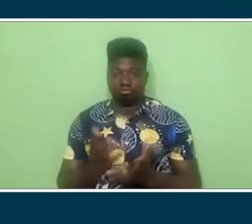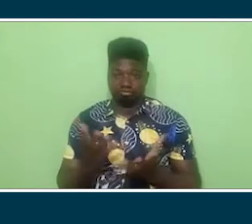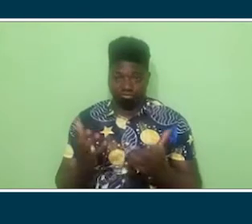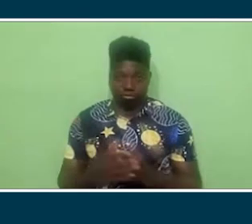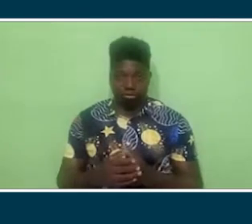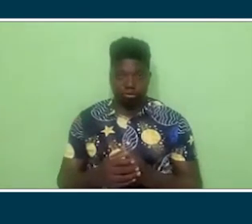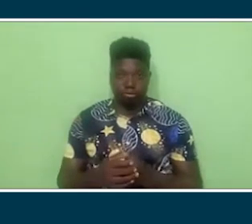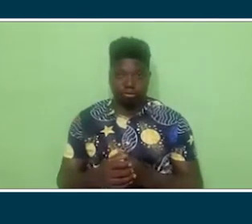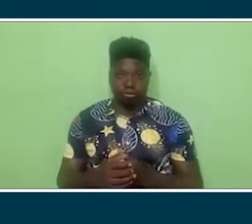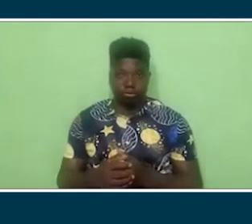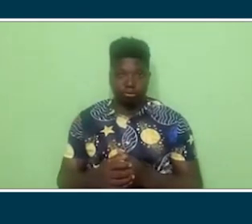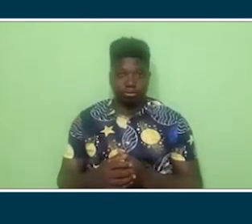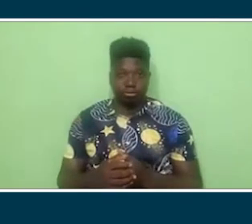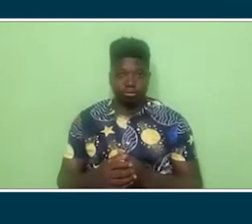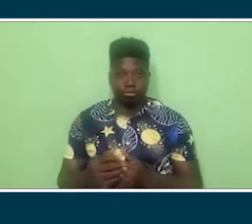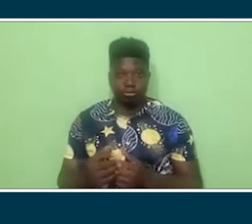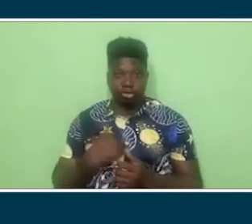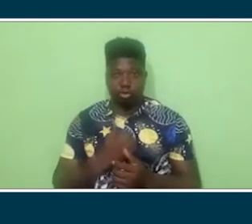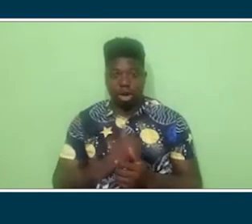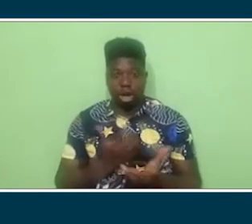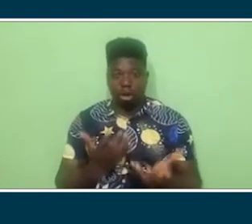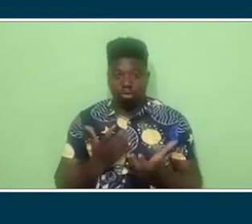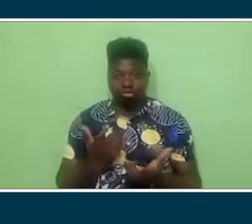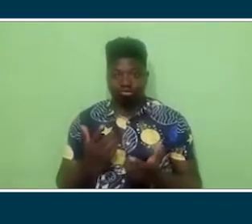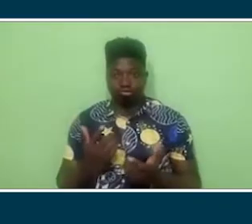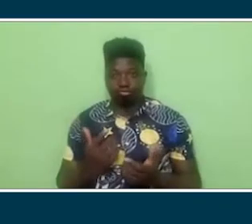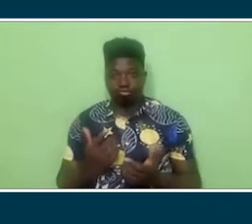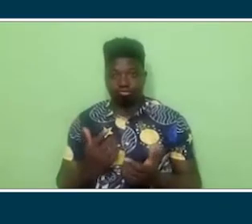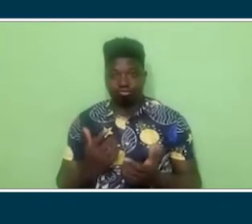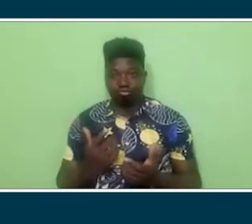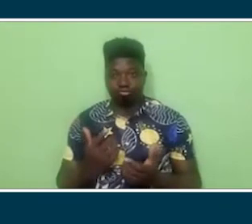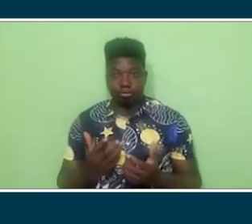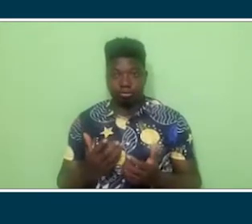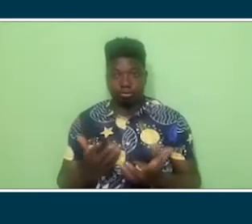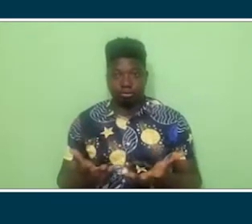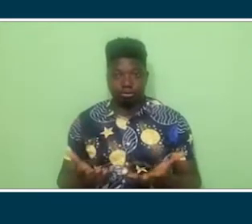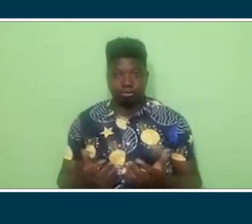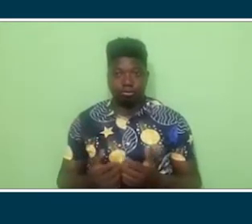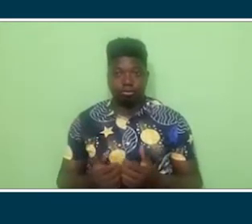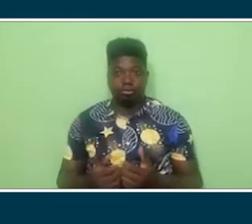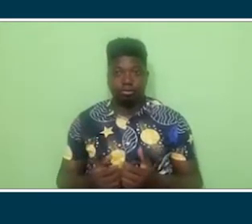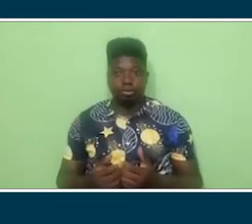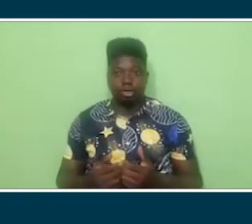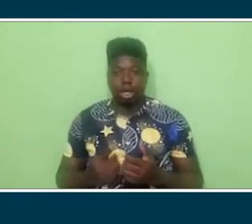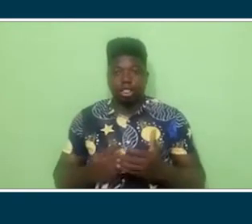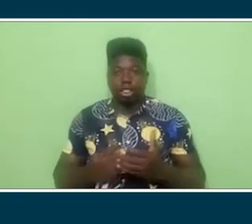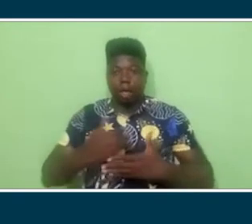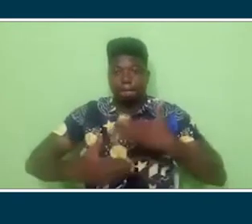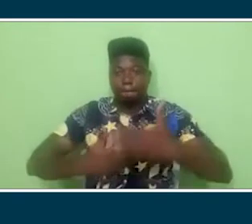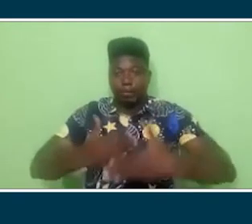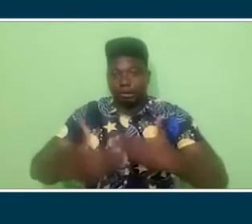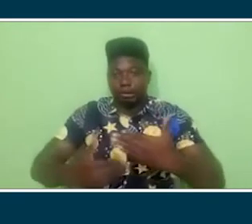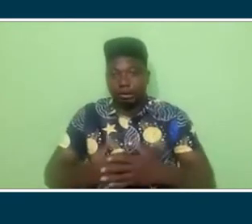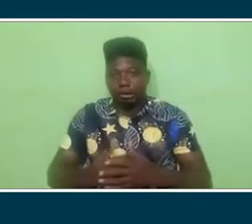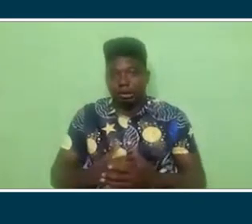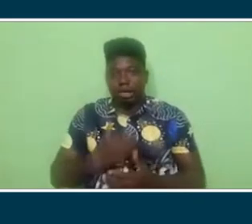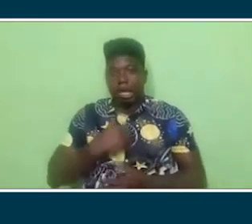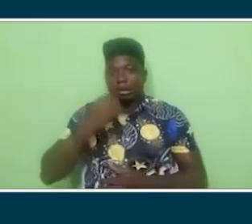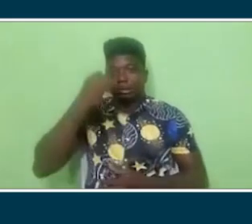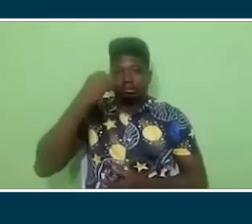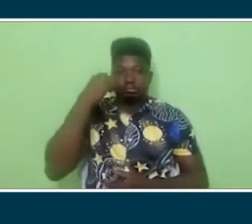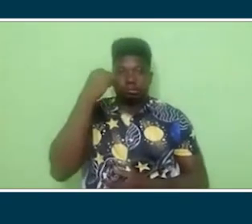think we might want to begin here, running a parallel process of understanding